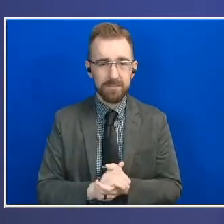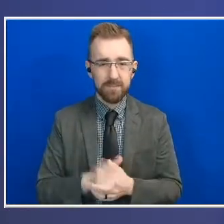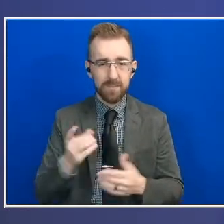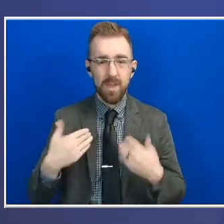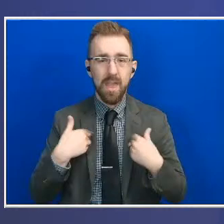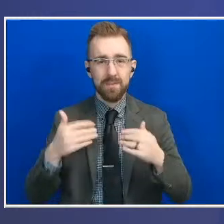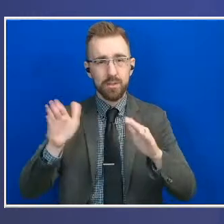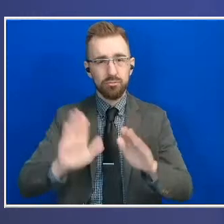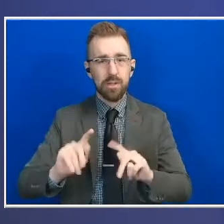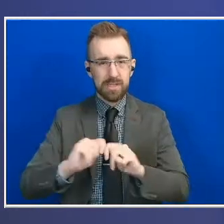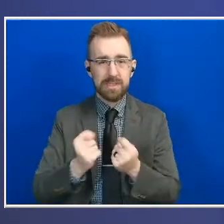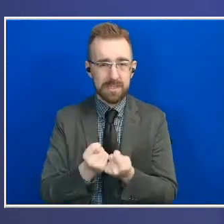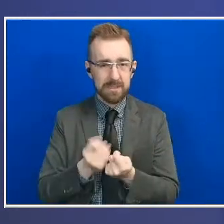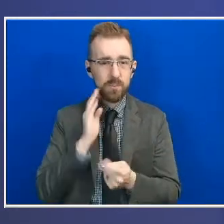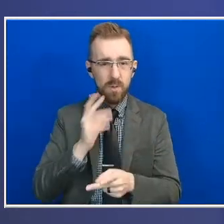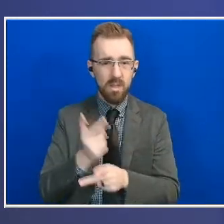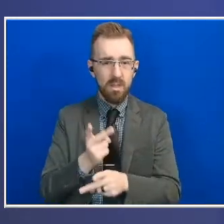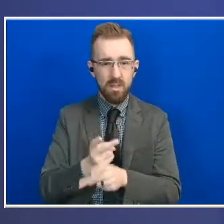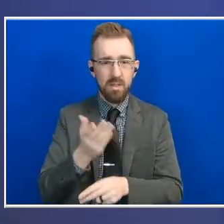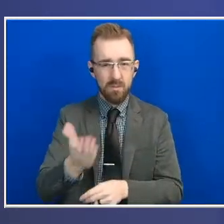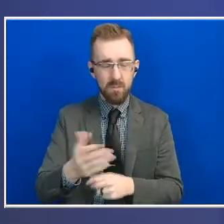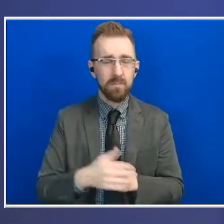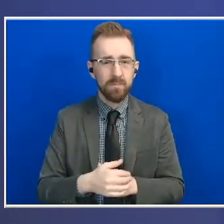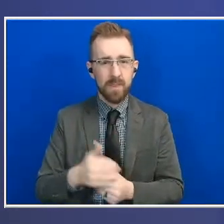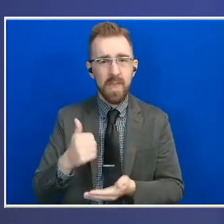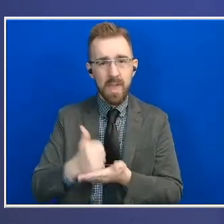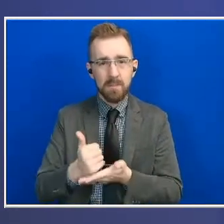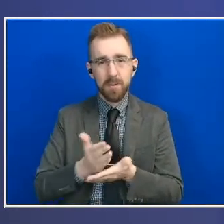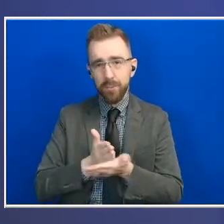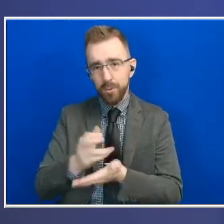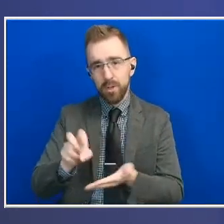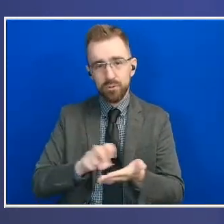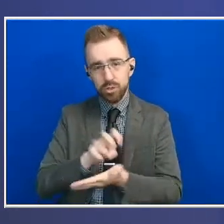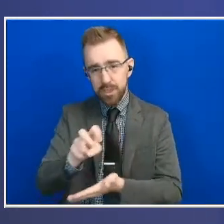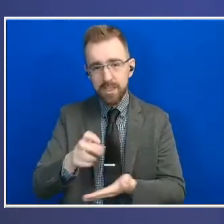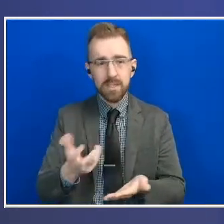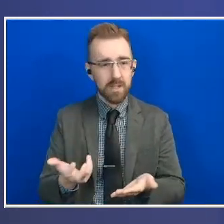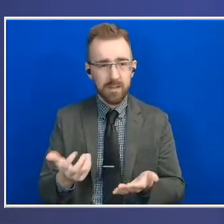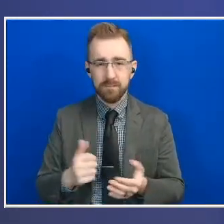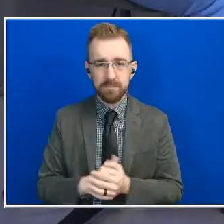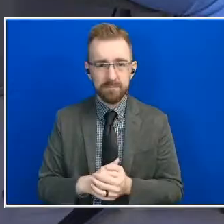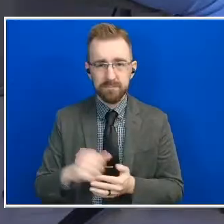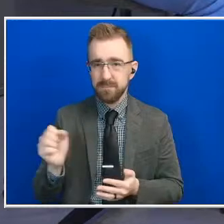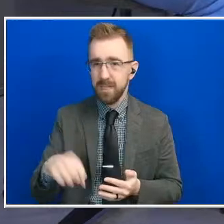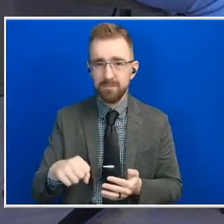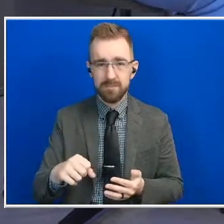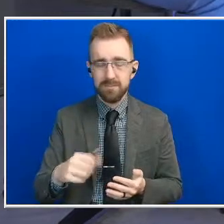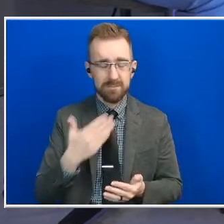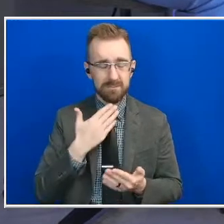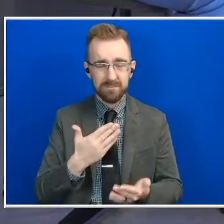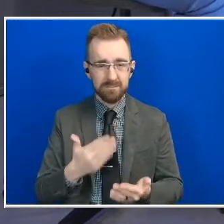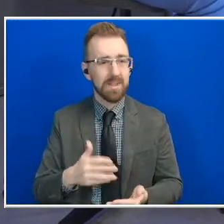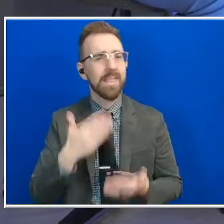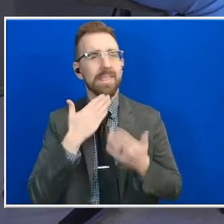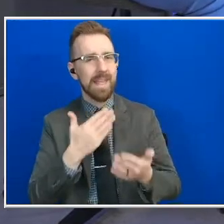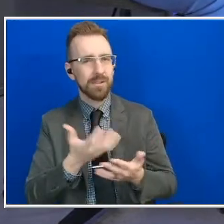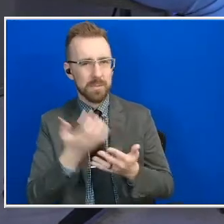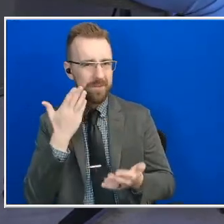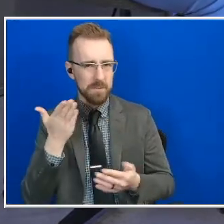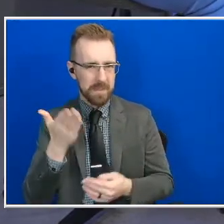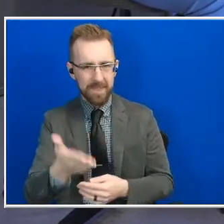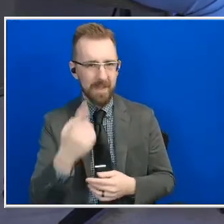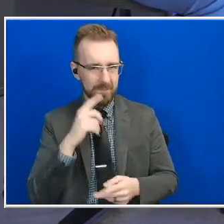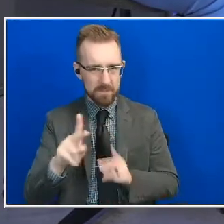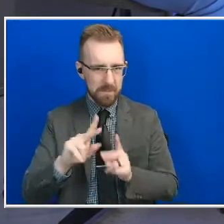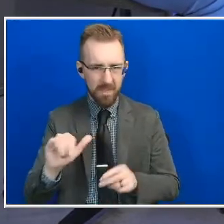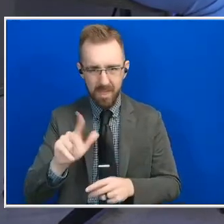take care of you and help you through the journey. And just. Well, thank you. Thank you for being there for people like Kyle, kind of before,